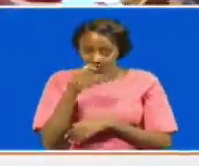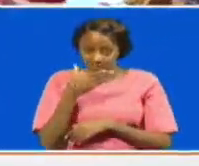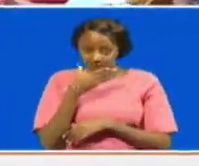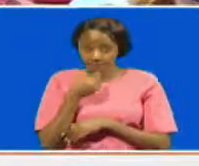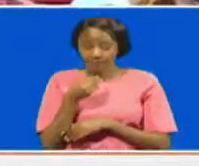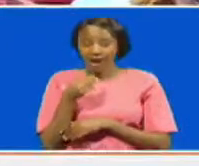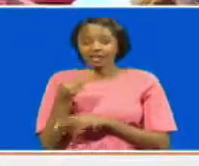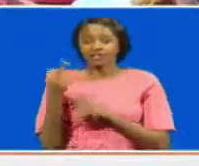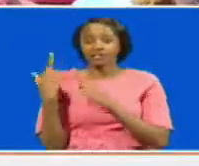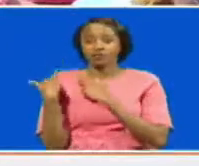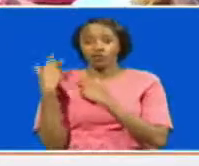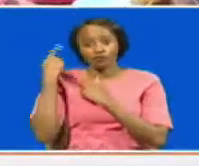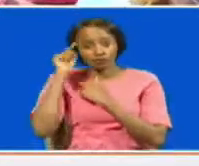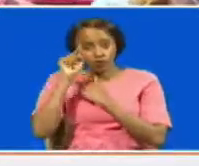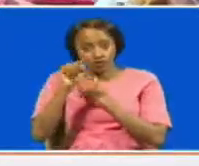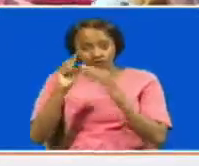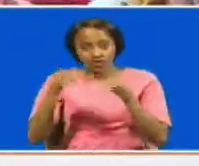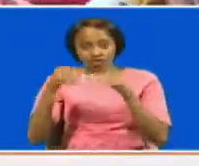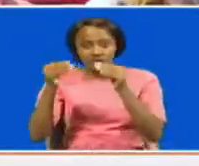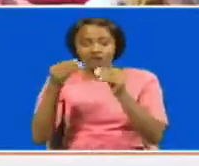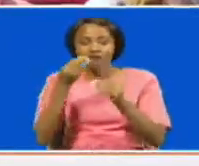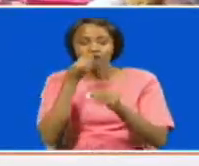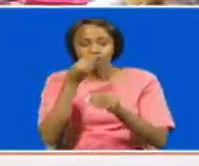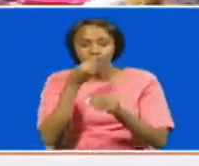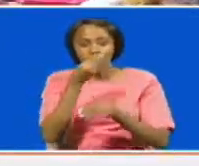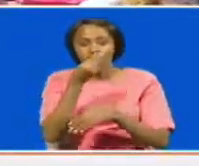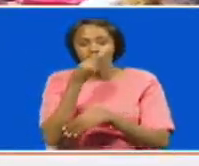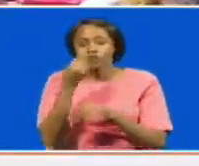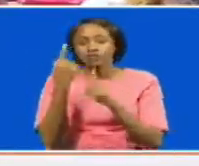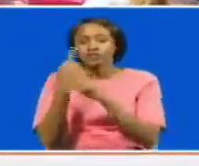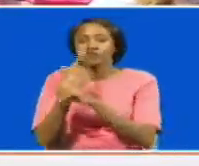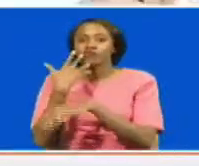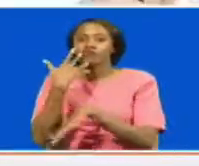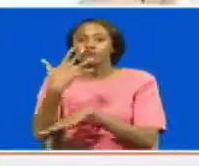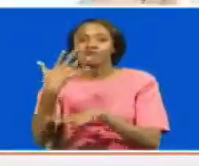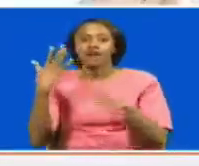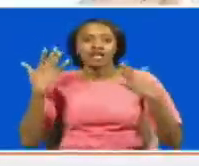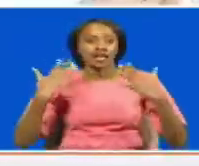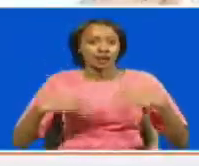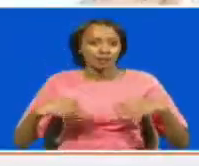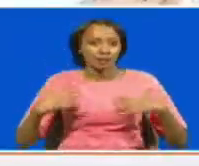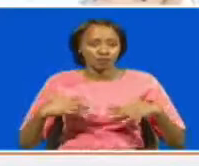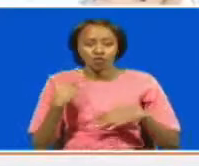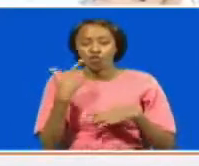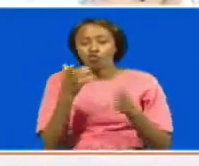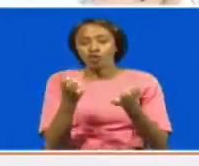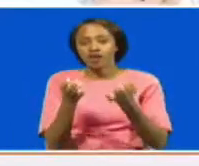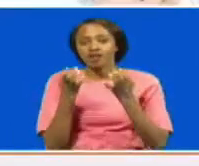says the food donation will reach more than 500 families in need of aid.